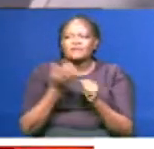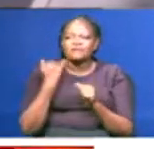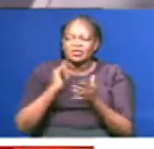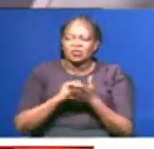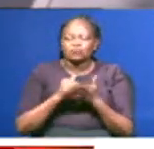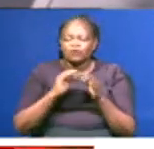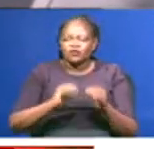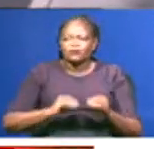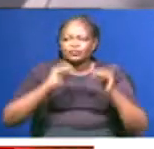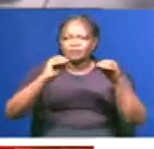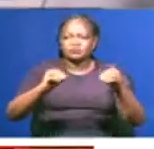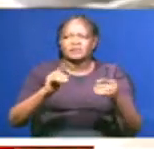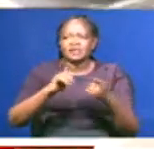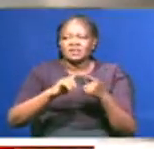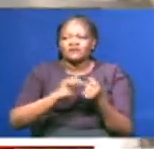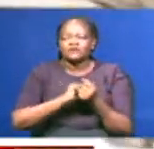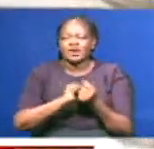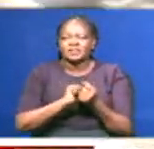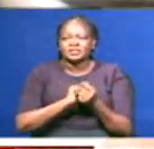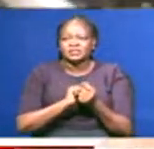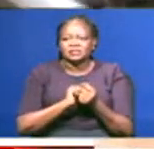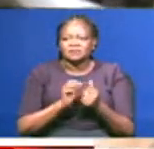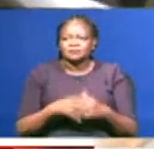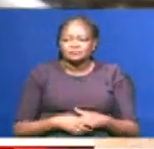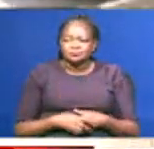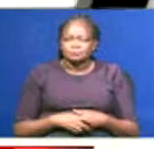tumepostpone paka Friday.